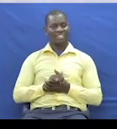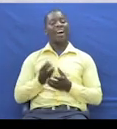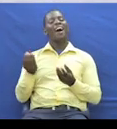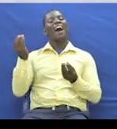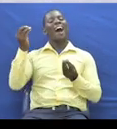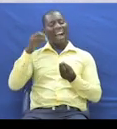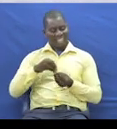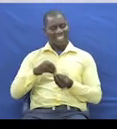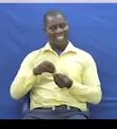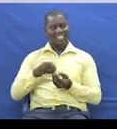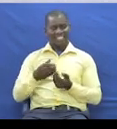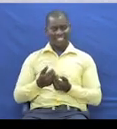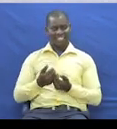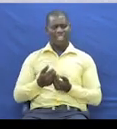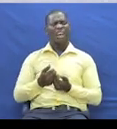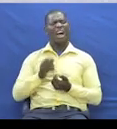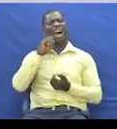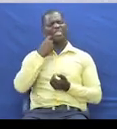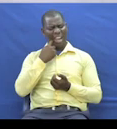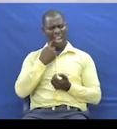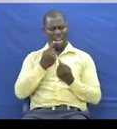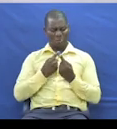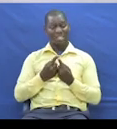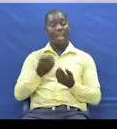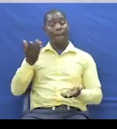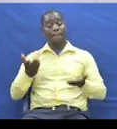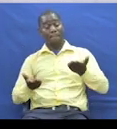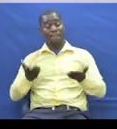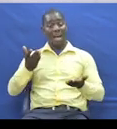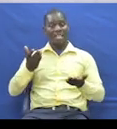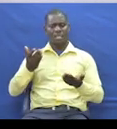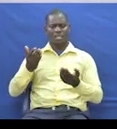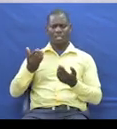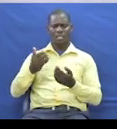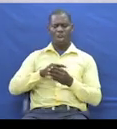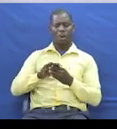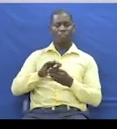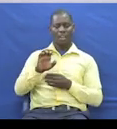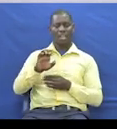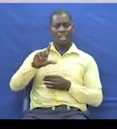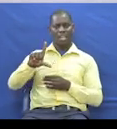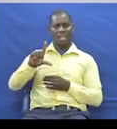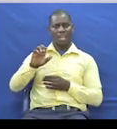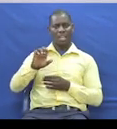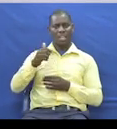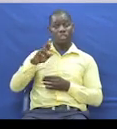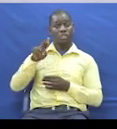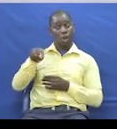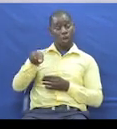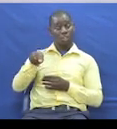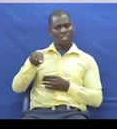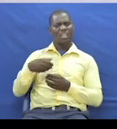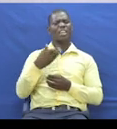Again, as we saw, you try to see the mass of proton, the mass of electron, and the mass of neutron.